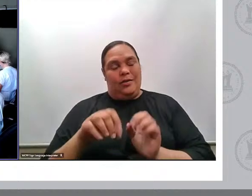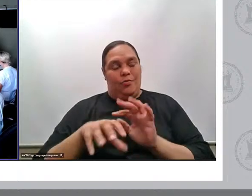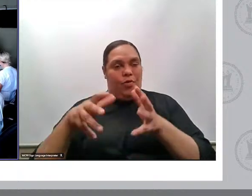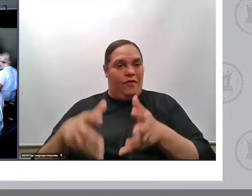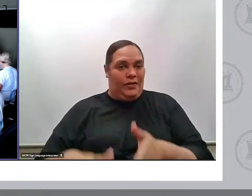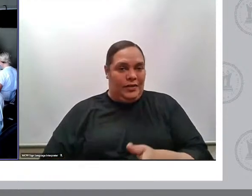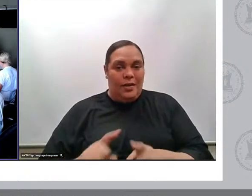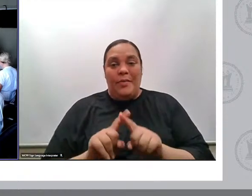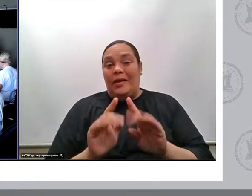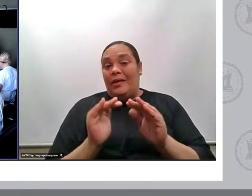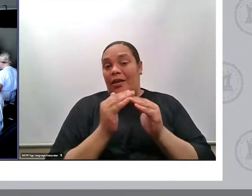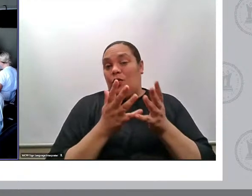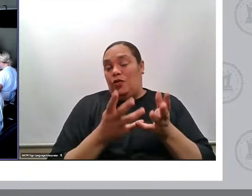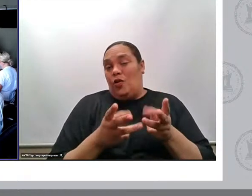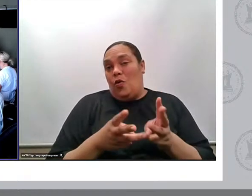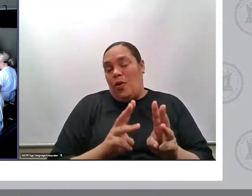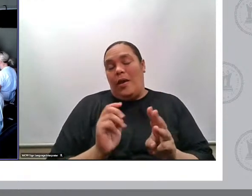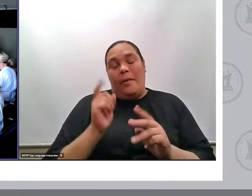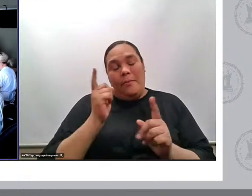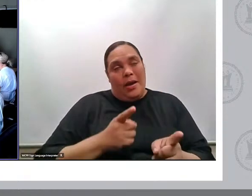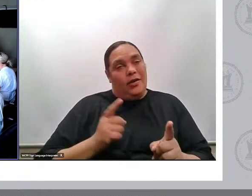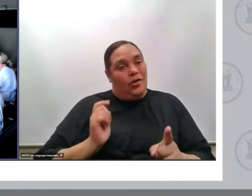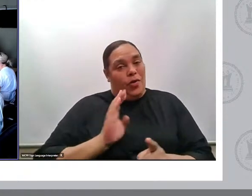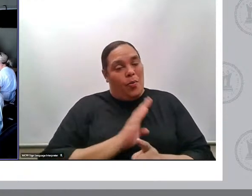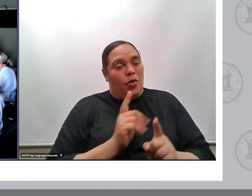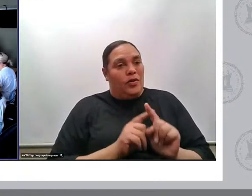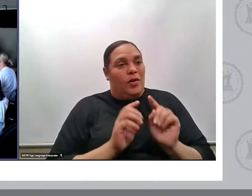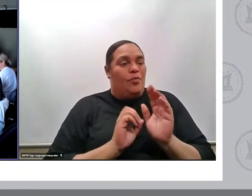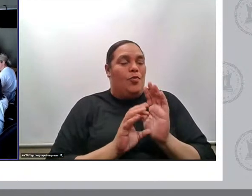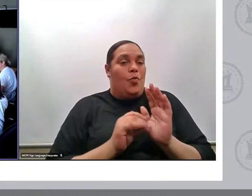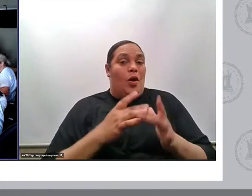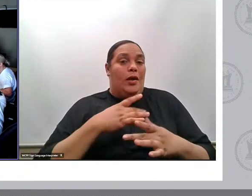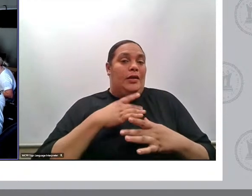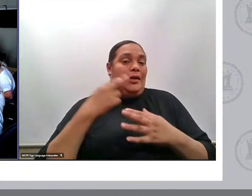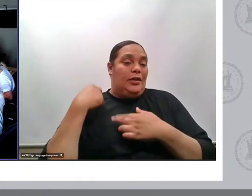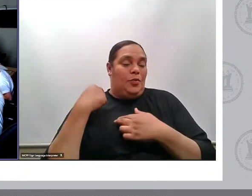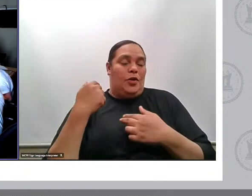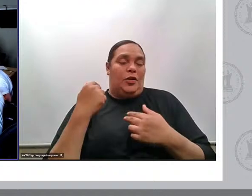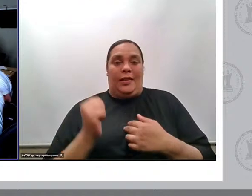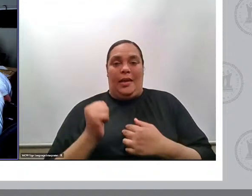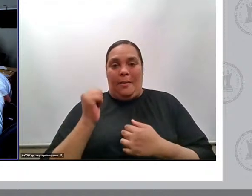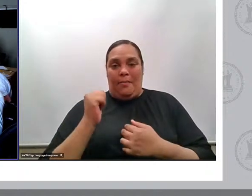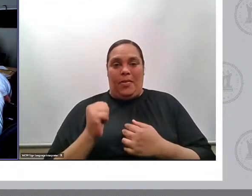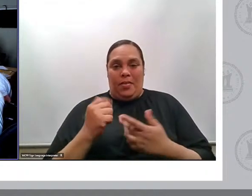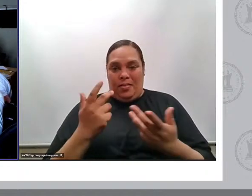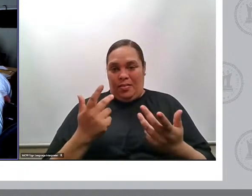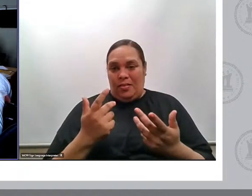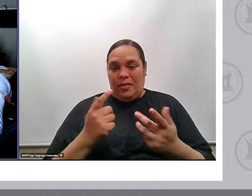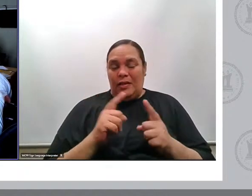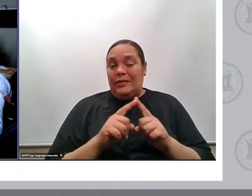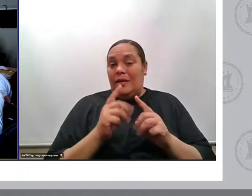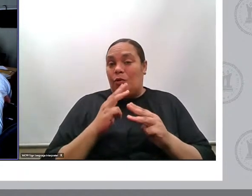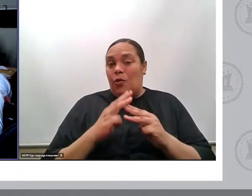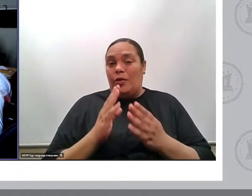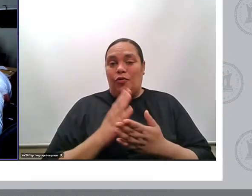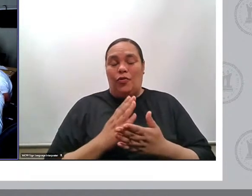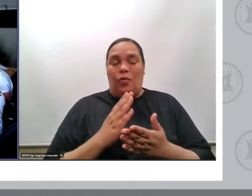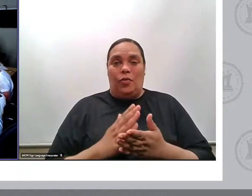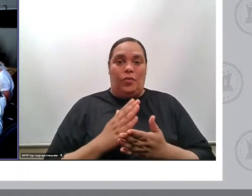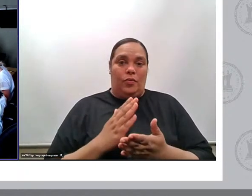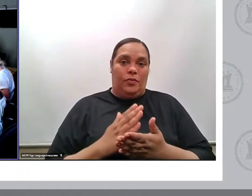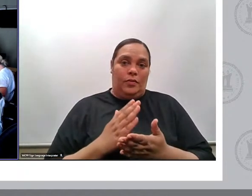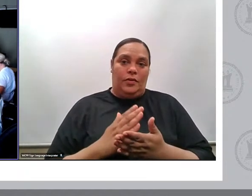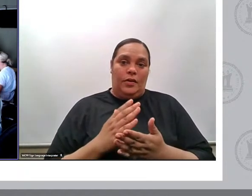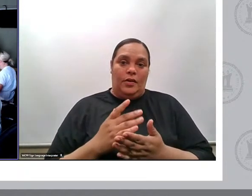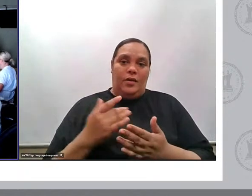But equally so, the mandate of the board is also to promote responsible gambling and to make sure,